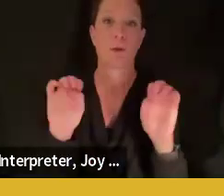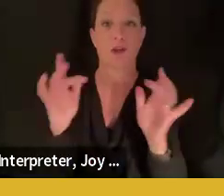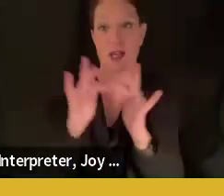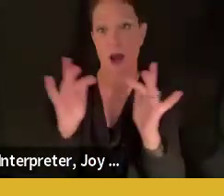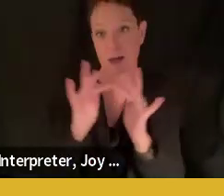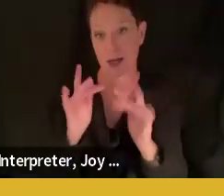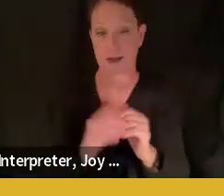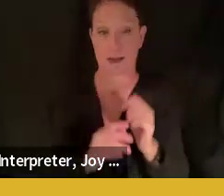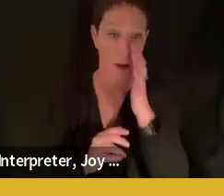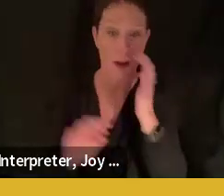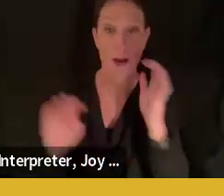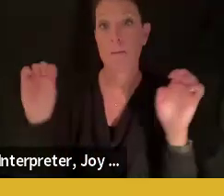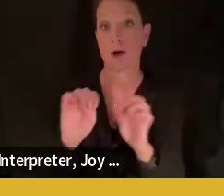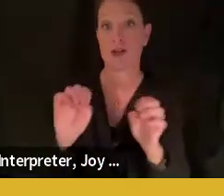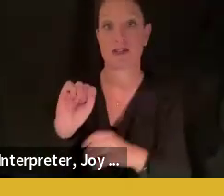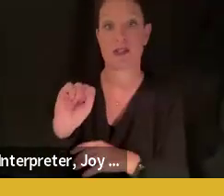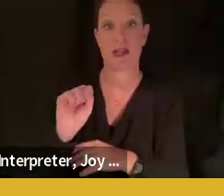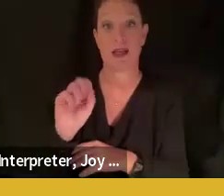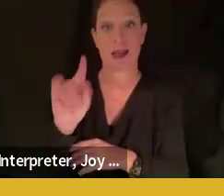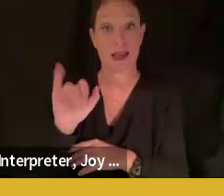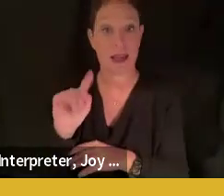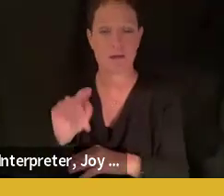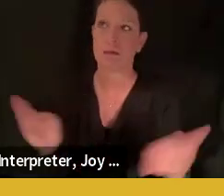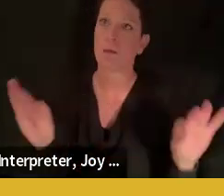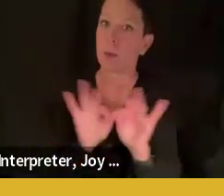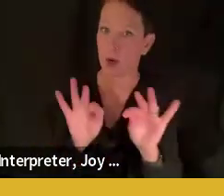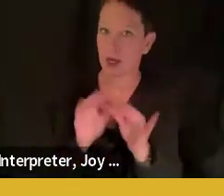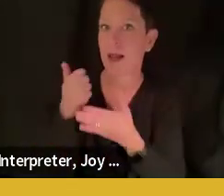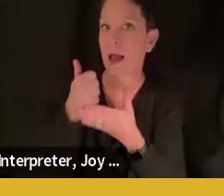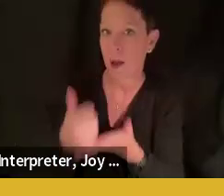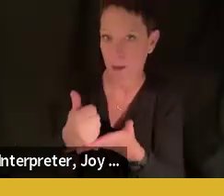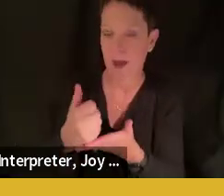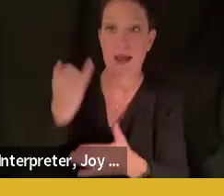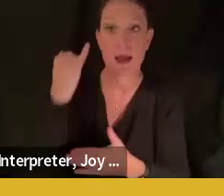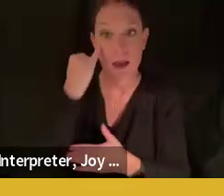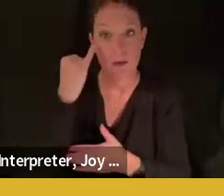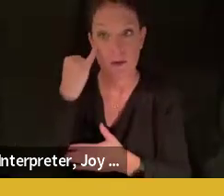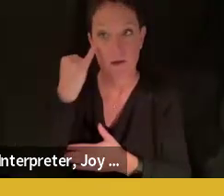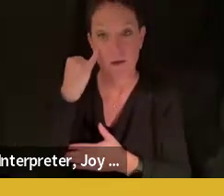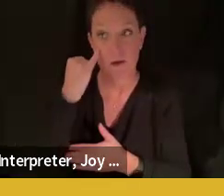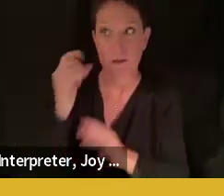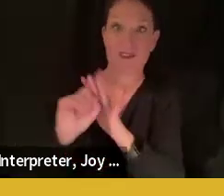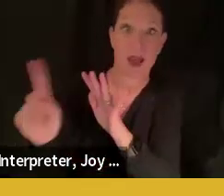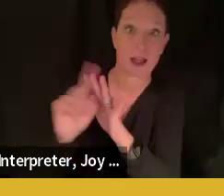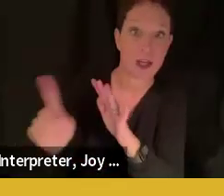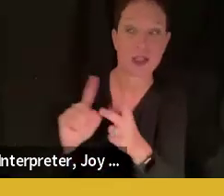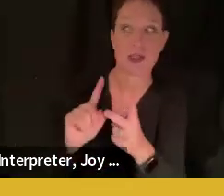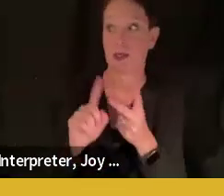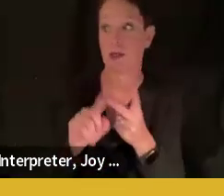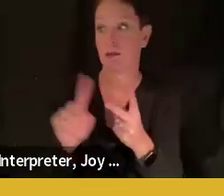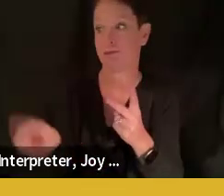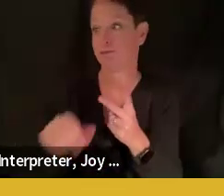contacts. Having an emergency supply kit is helpful in case of evacuation or